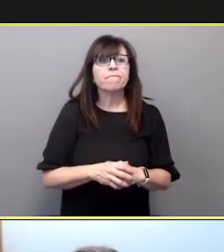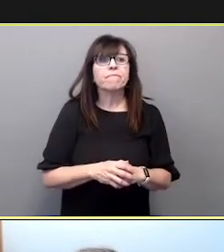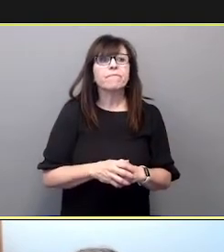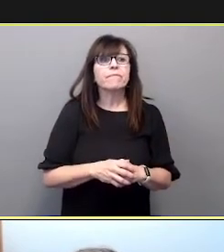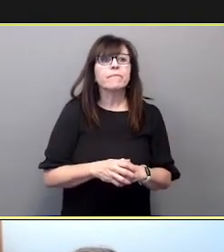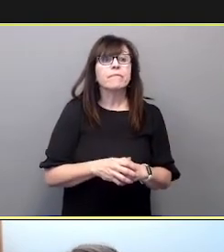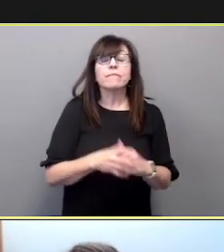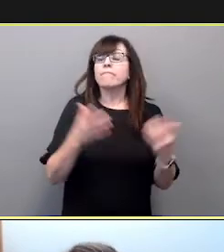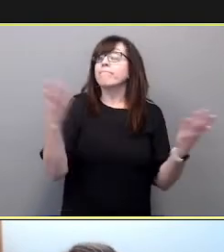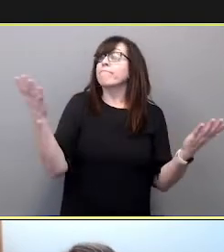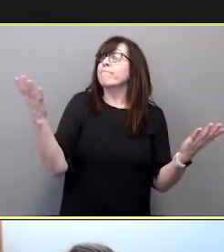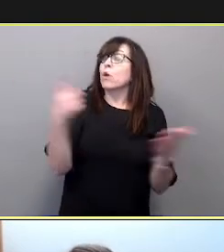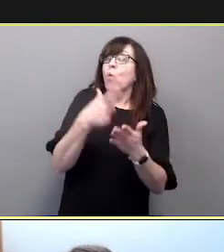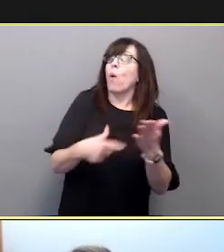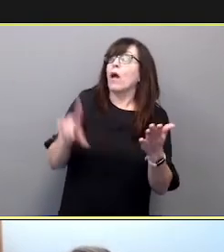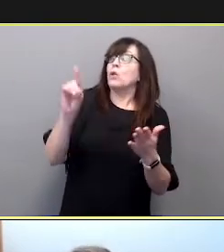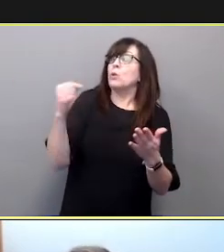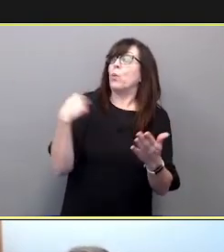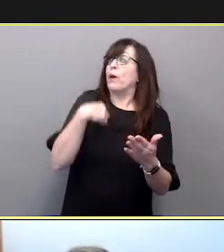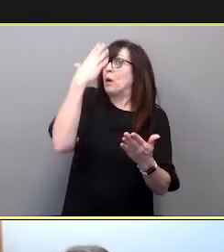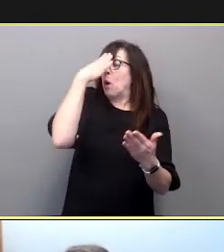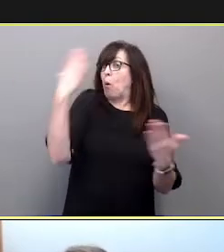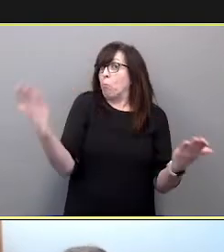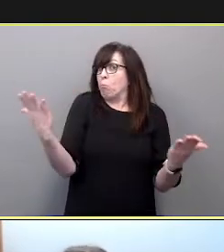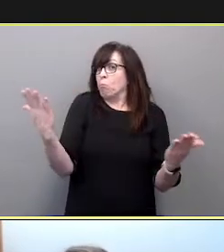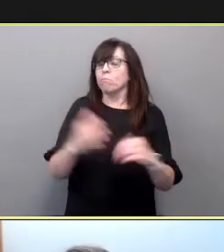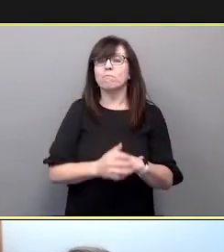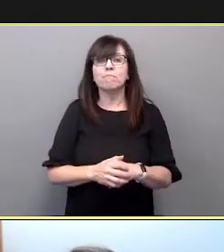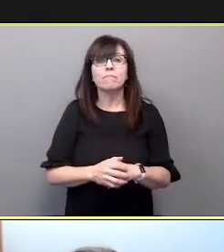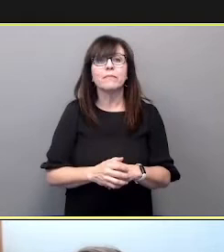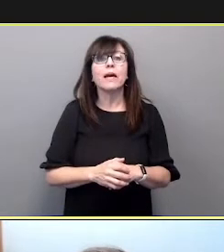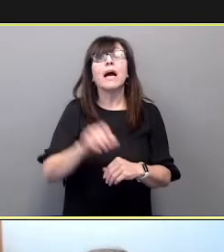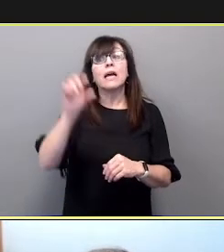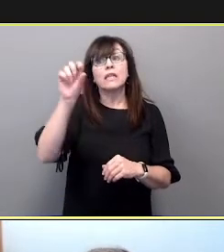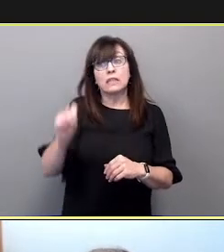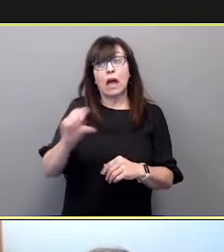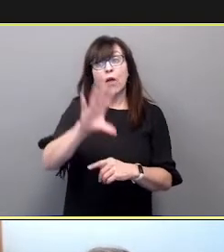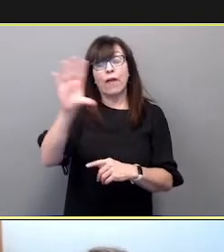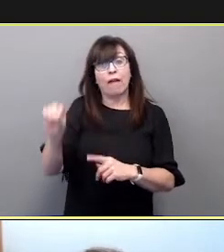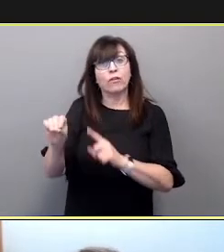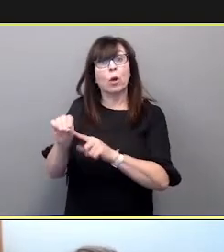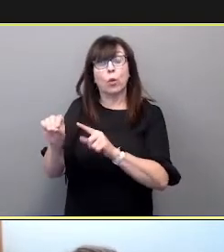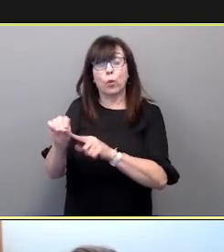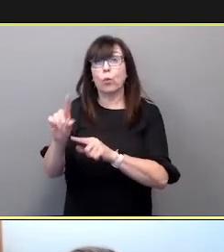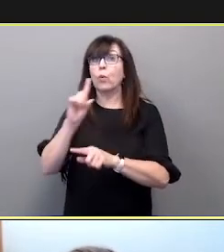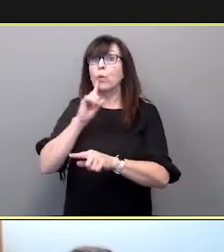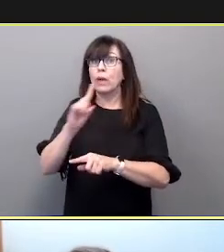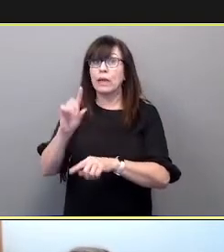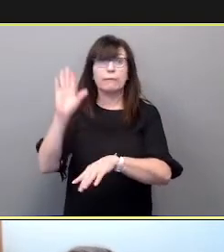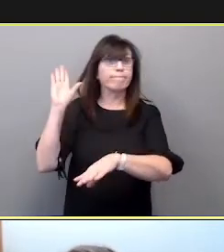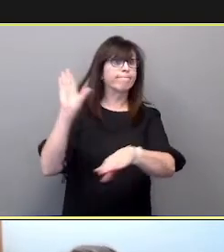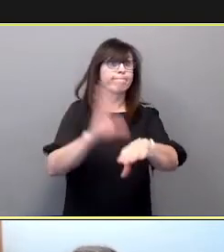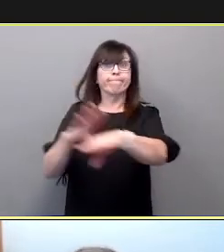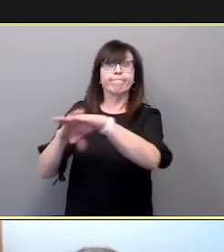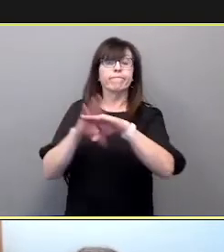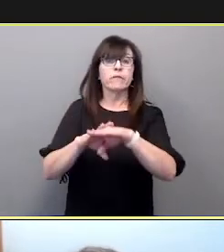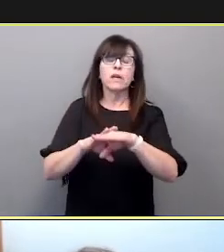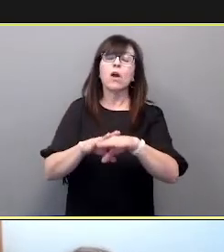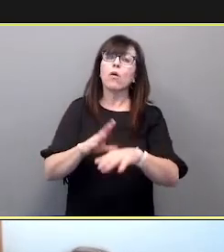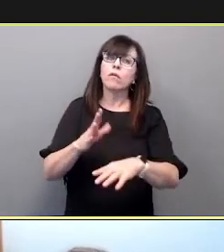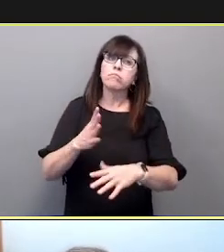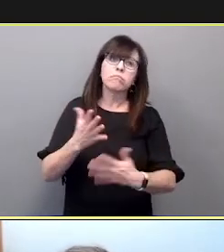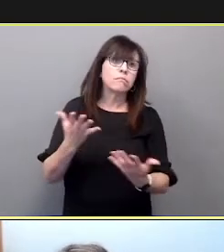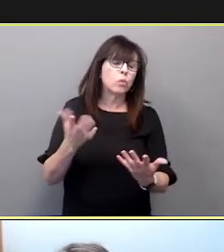we know? So again, South Africa really raised the flag and graciously shared what